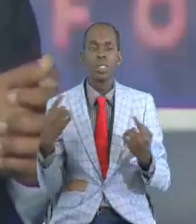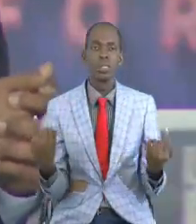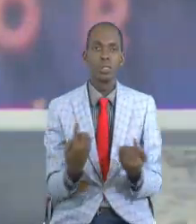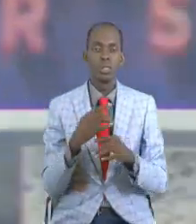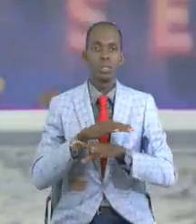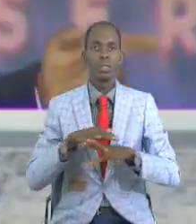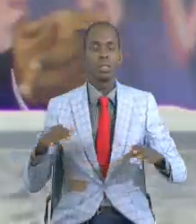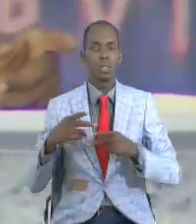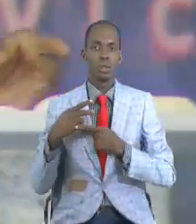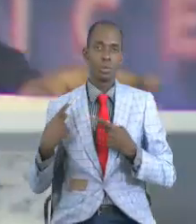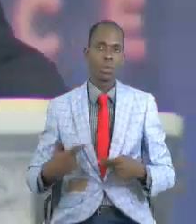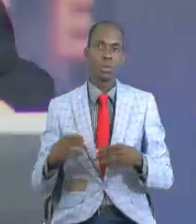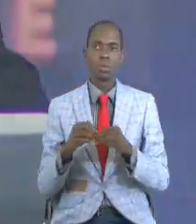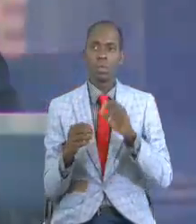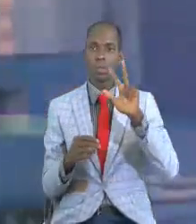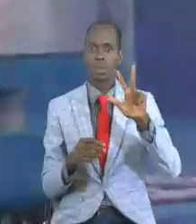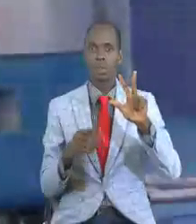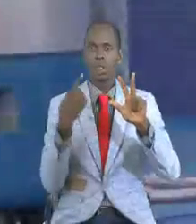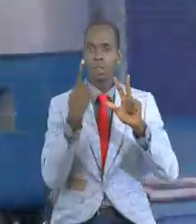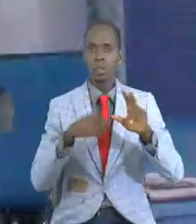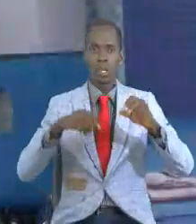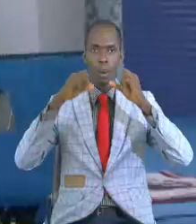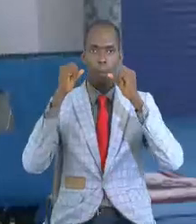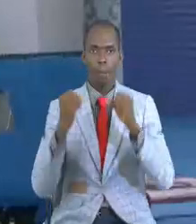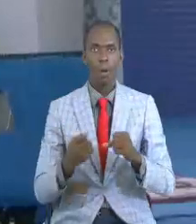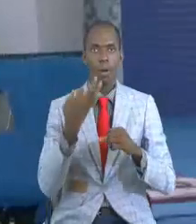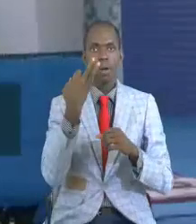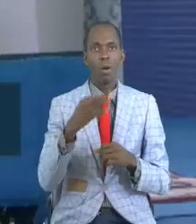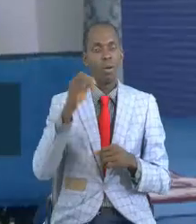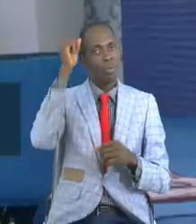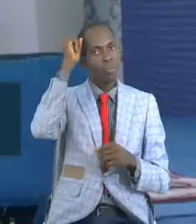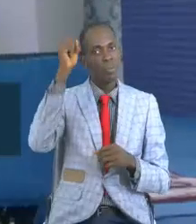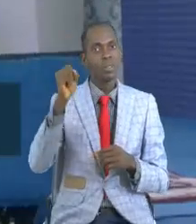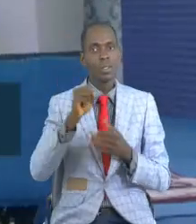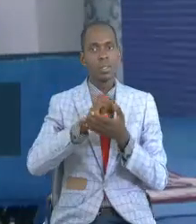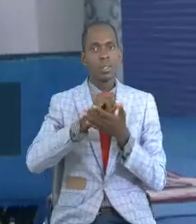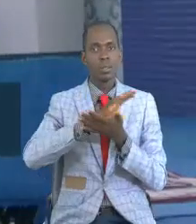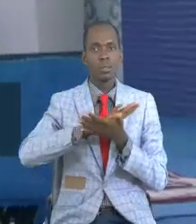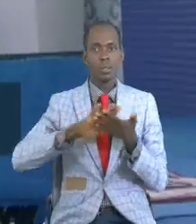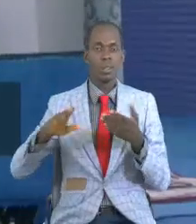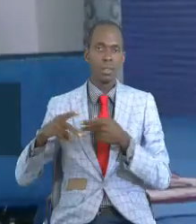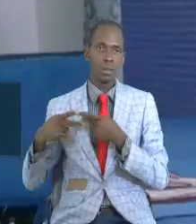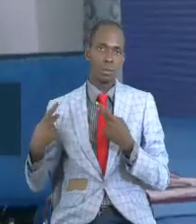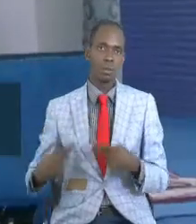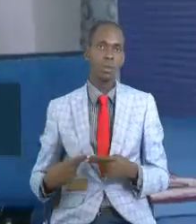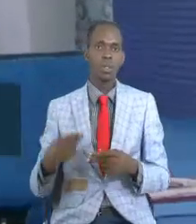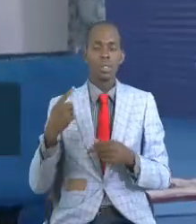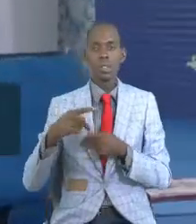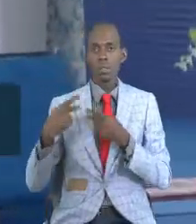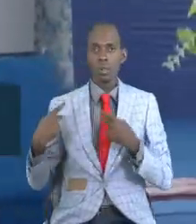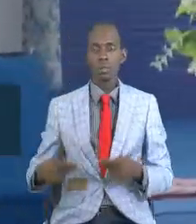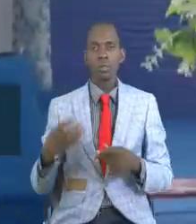number three, the power of his sanctifying priesthood, the priesthood of the Lord Jesus Christ.